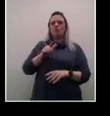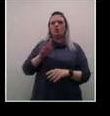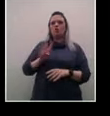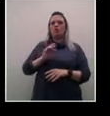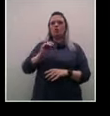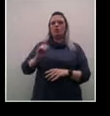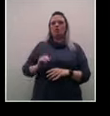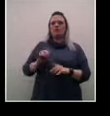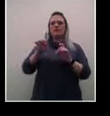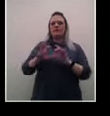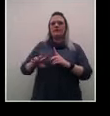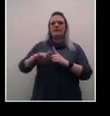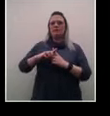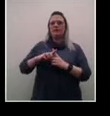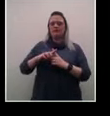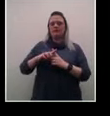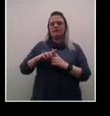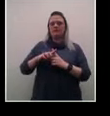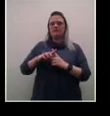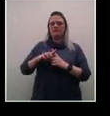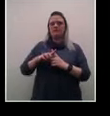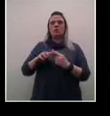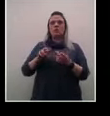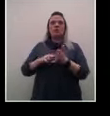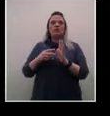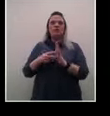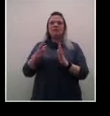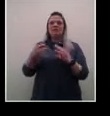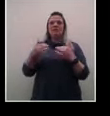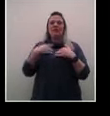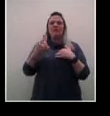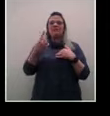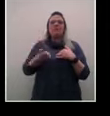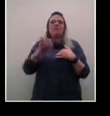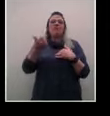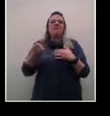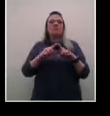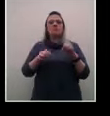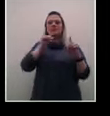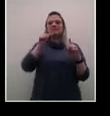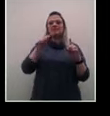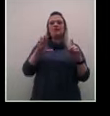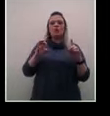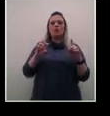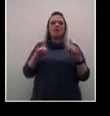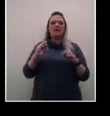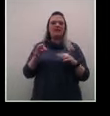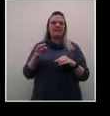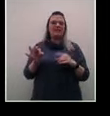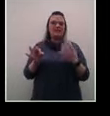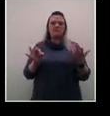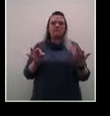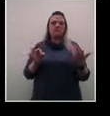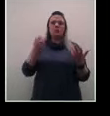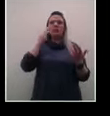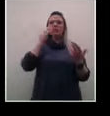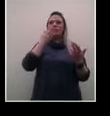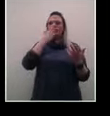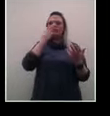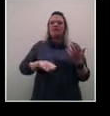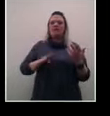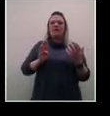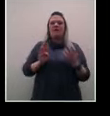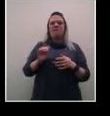of them are testing positive, which means they probably have something else. It just isn't COVID-19. We know there's a pretty bad